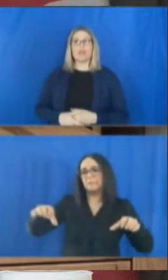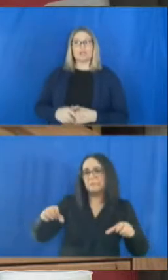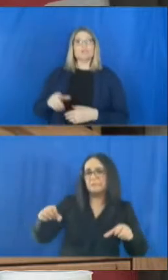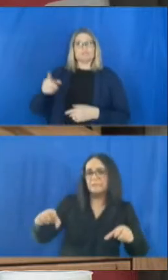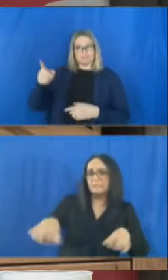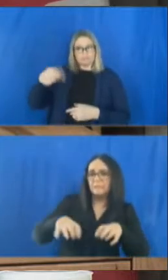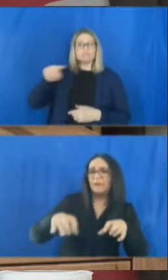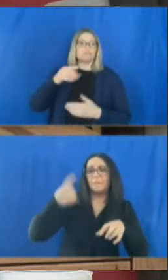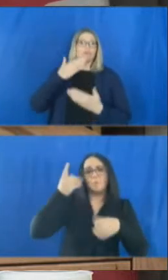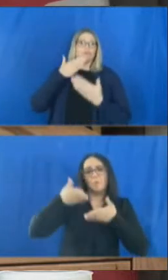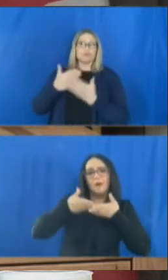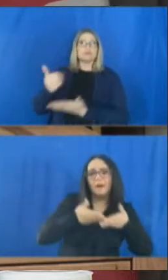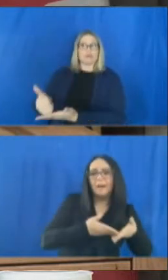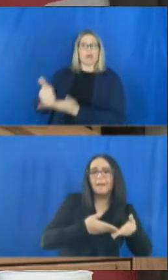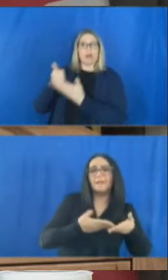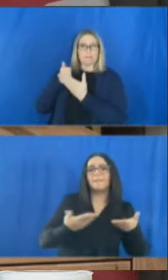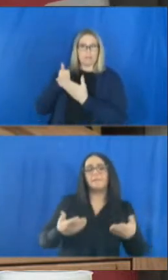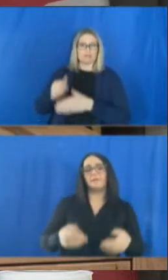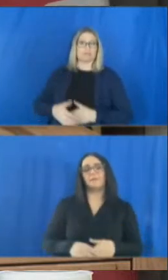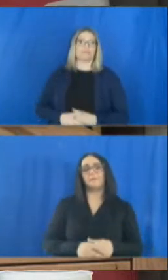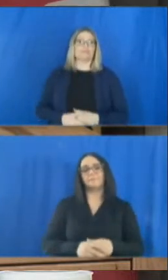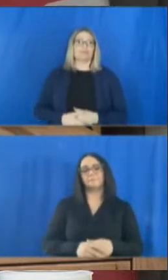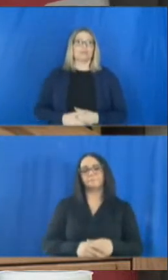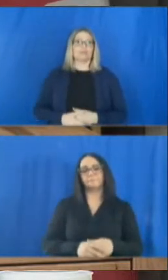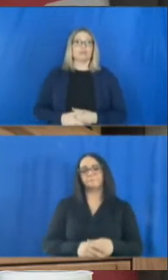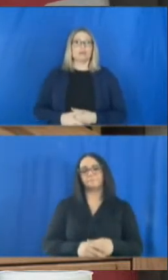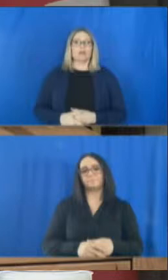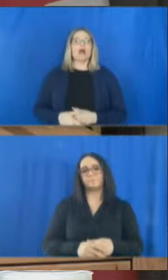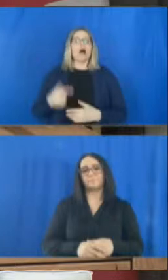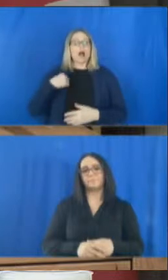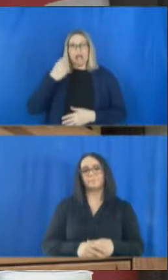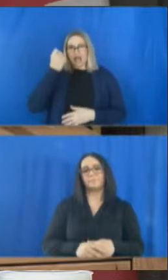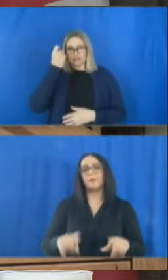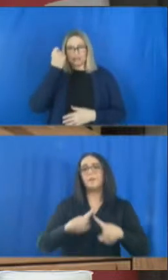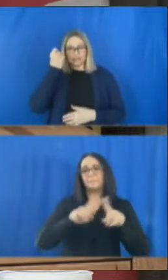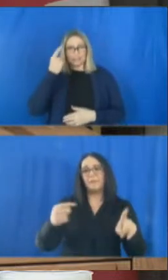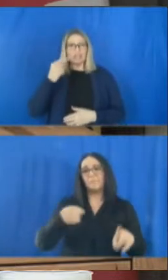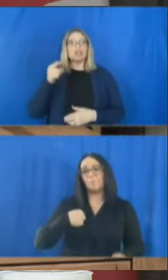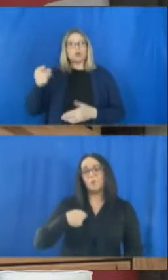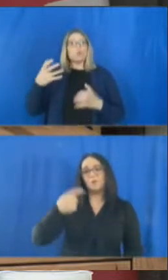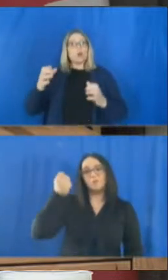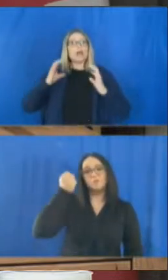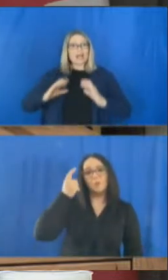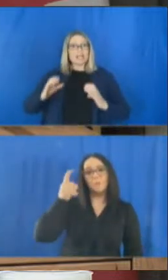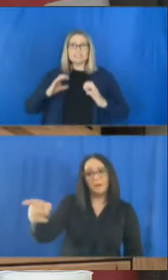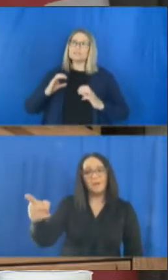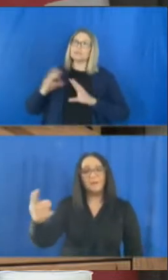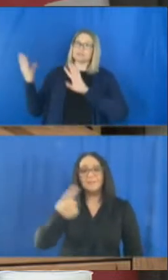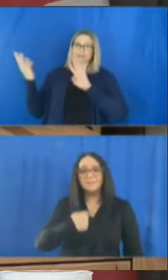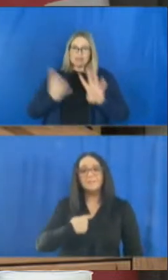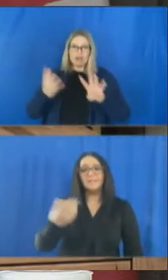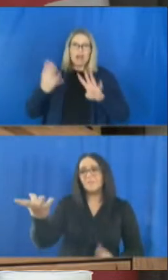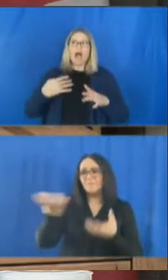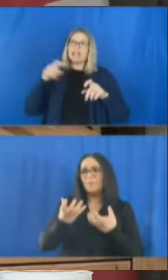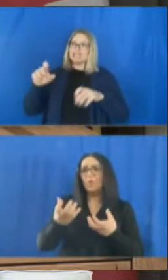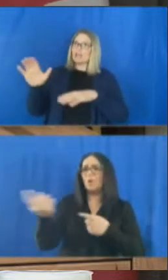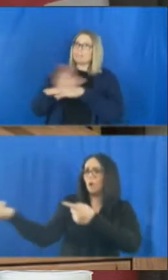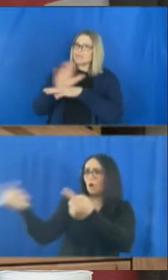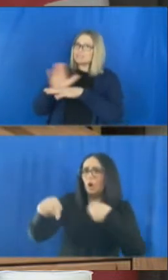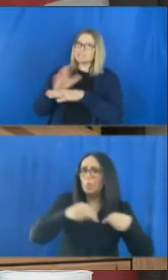ability to make a profit. Our government is committed to doing all we can to avoid shutdowns like we have just experienced.